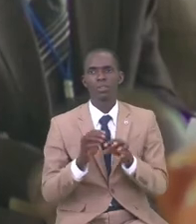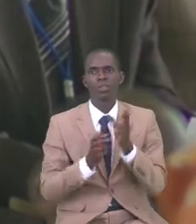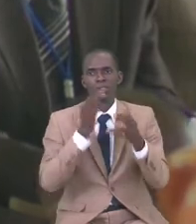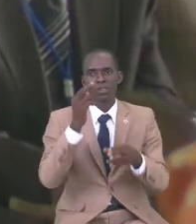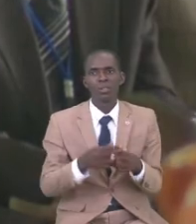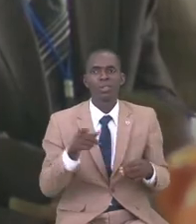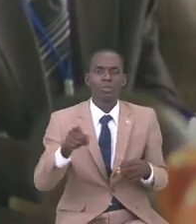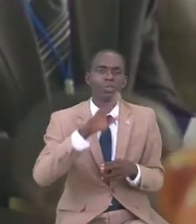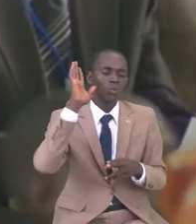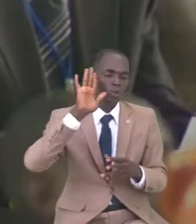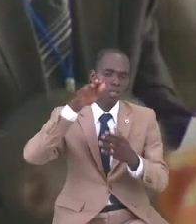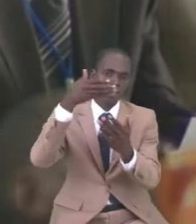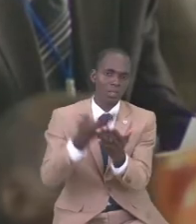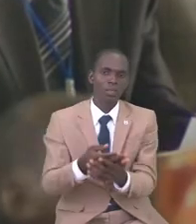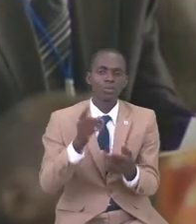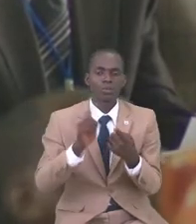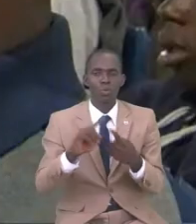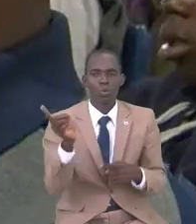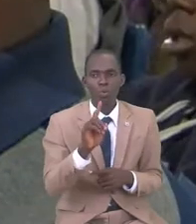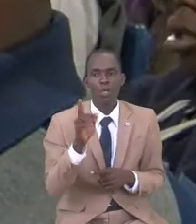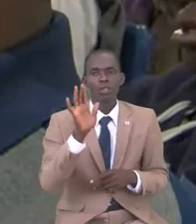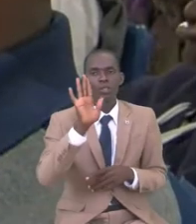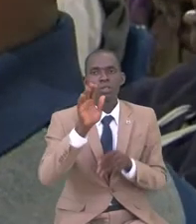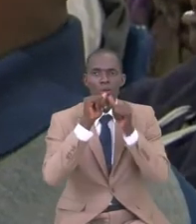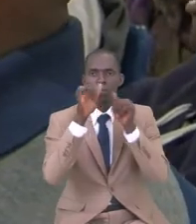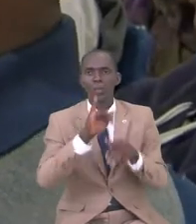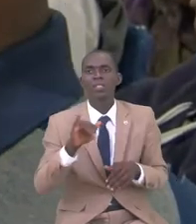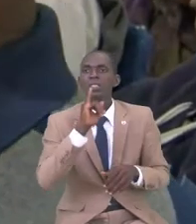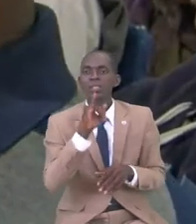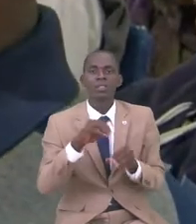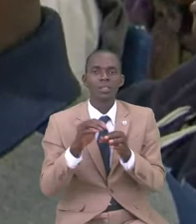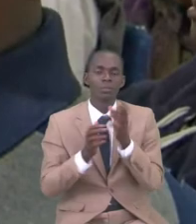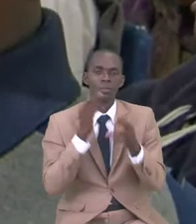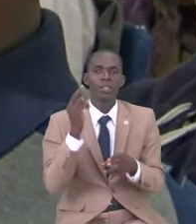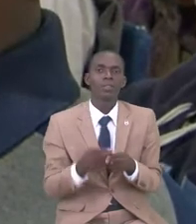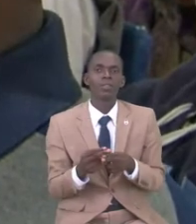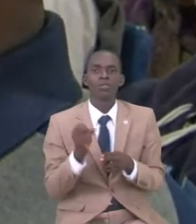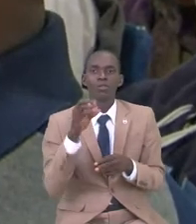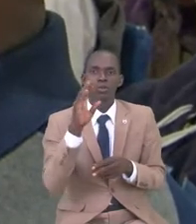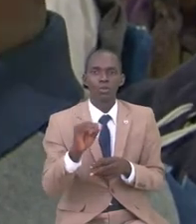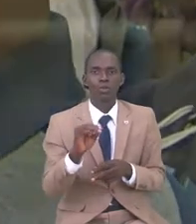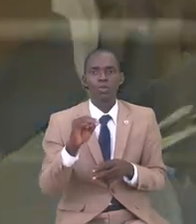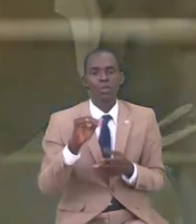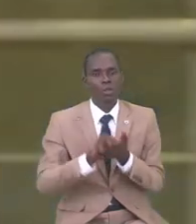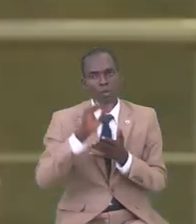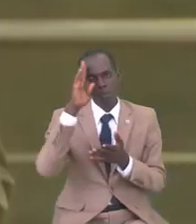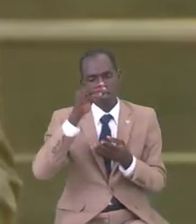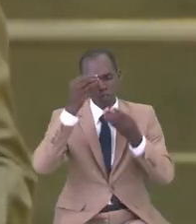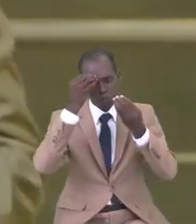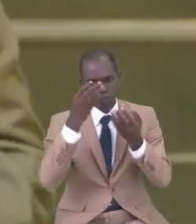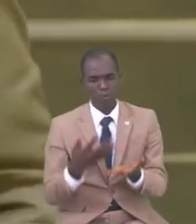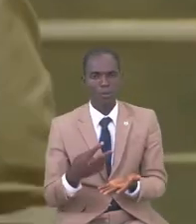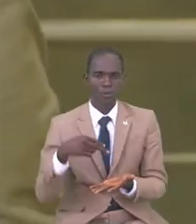You will get to where your blessing is. So he arose and he went to